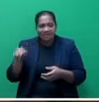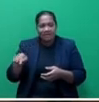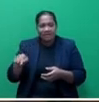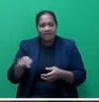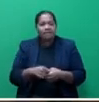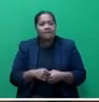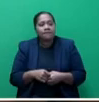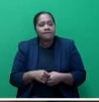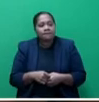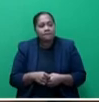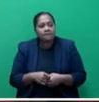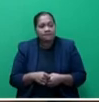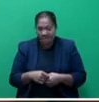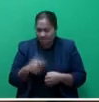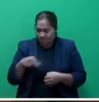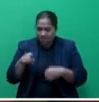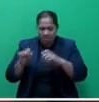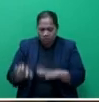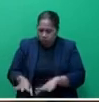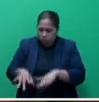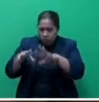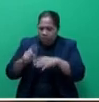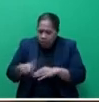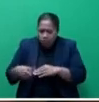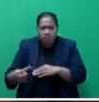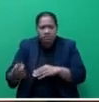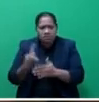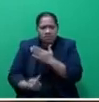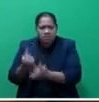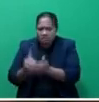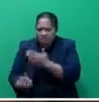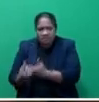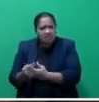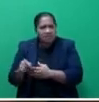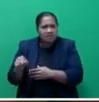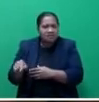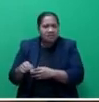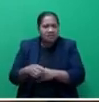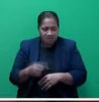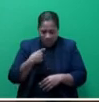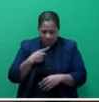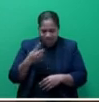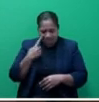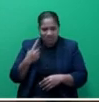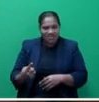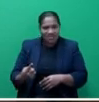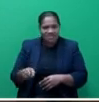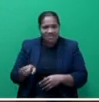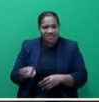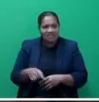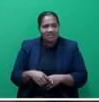in terms of the flooding that continuously happens, and it gets worse every time? I witnessed this